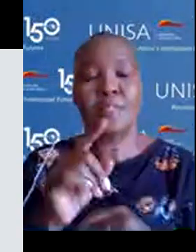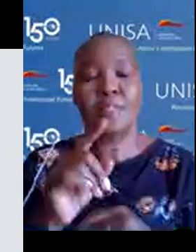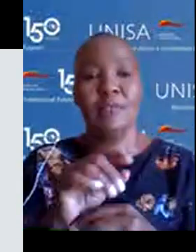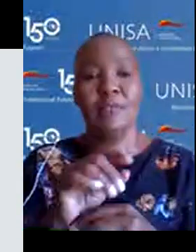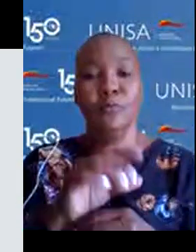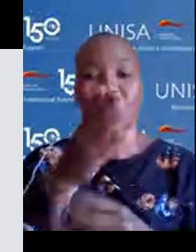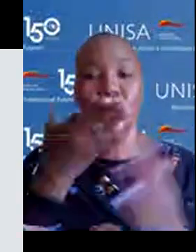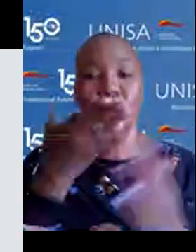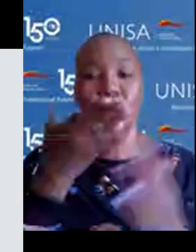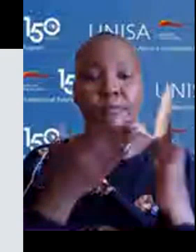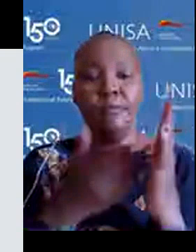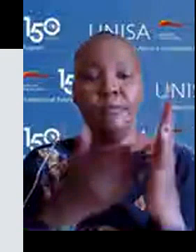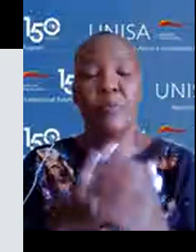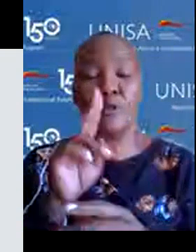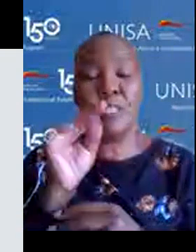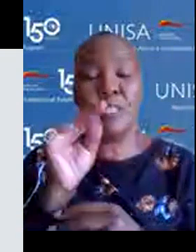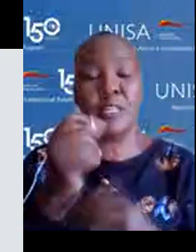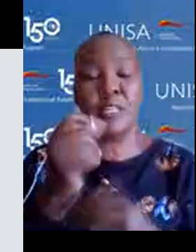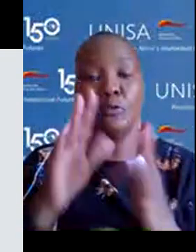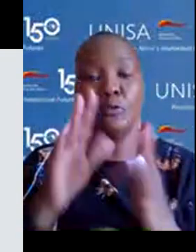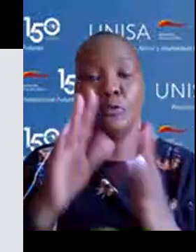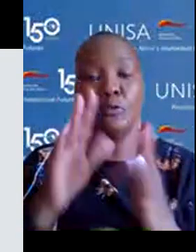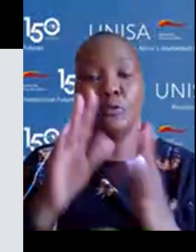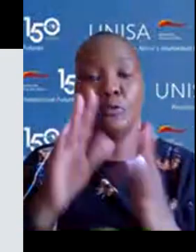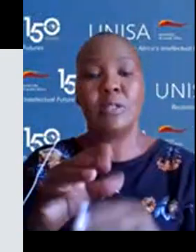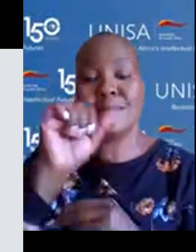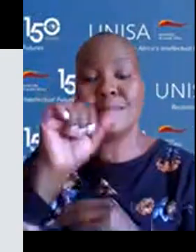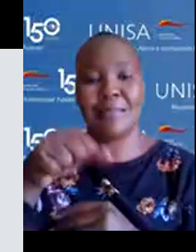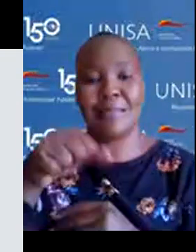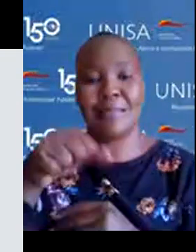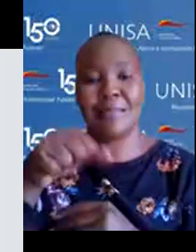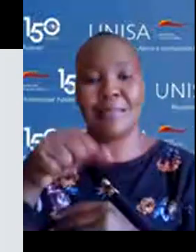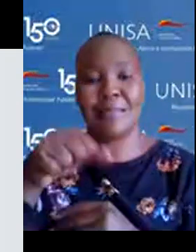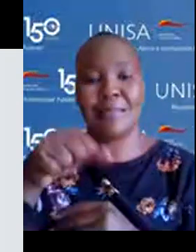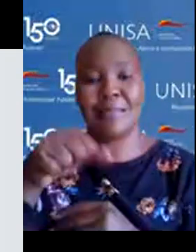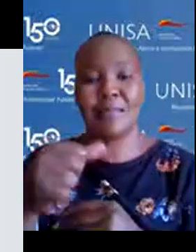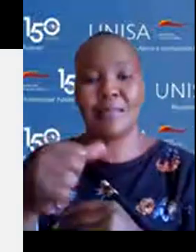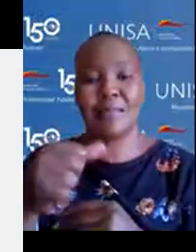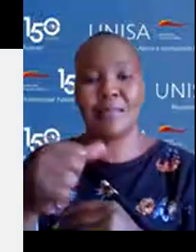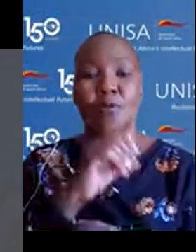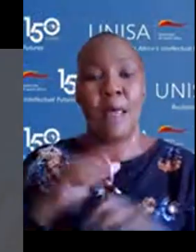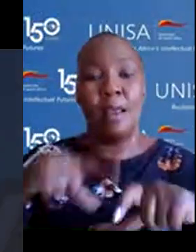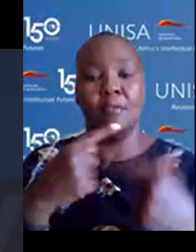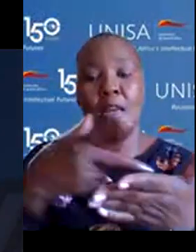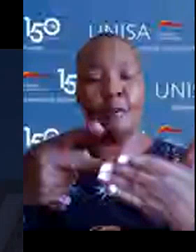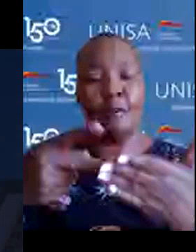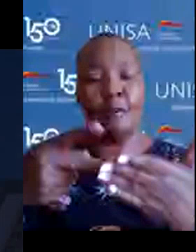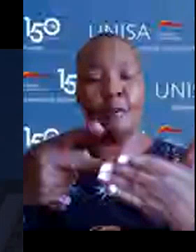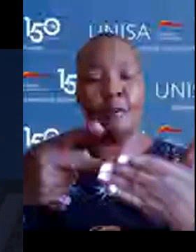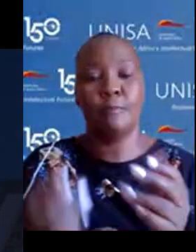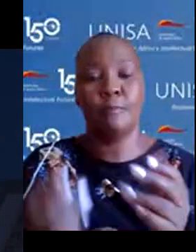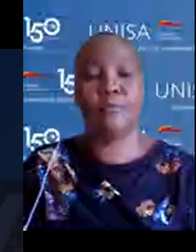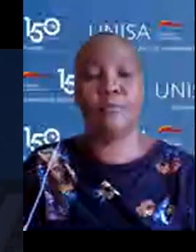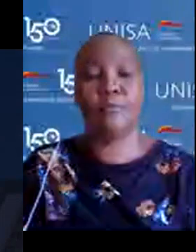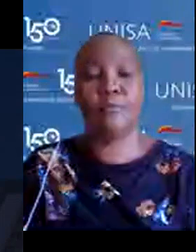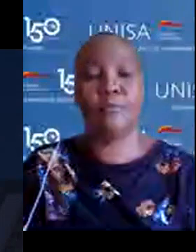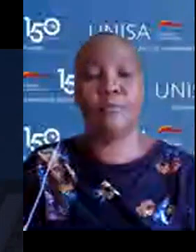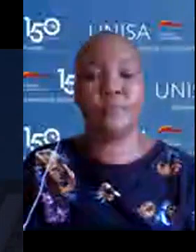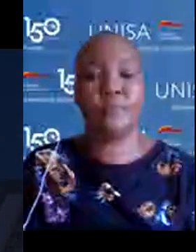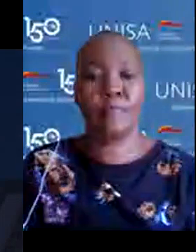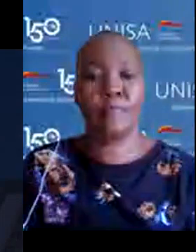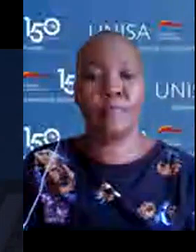But if you're a UNISA student, you just select yes, use MyLife UNISA email account. It will pop